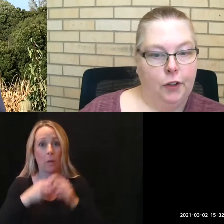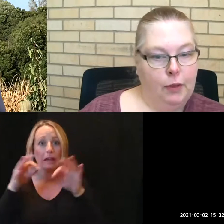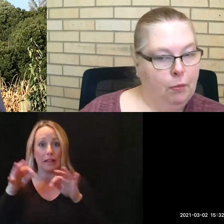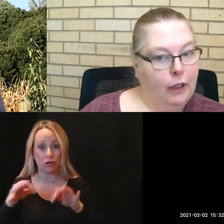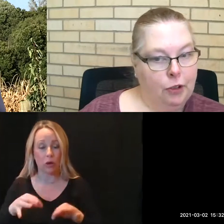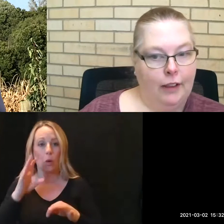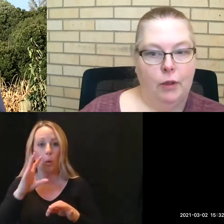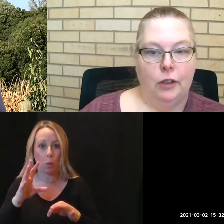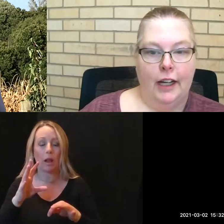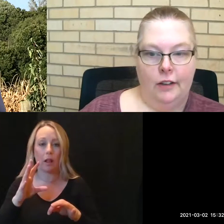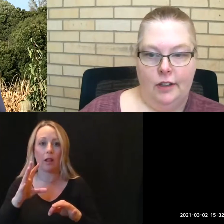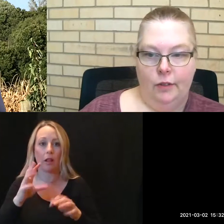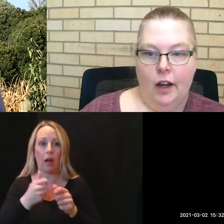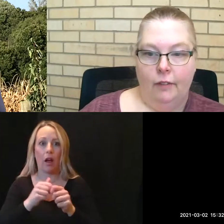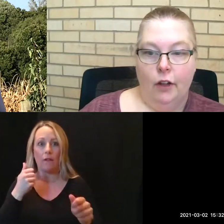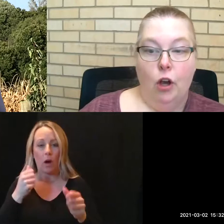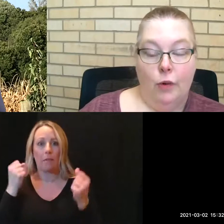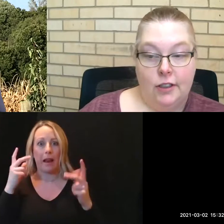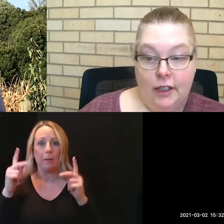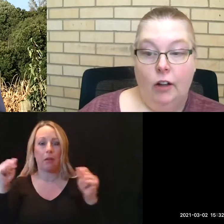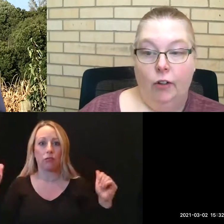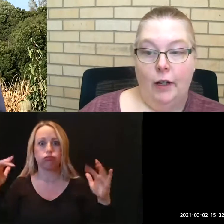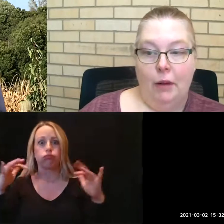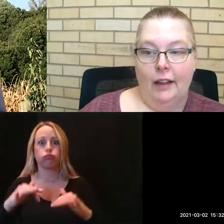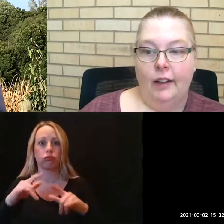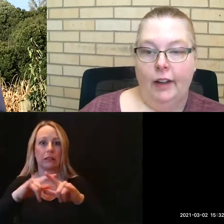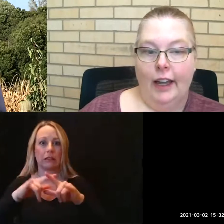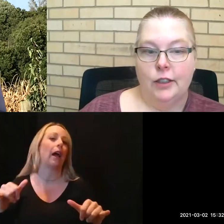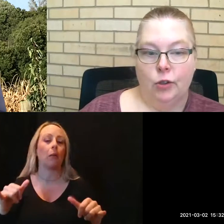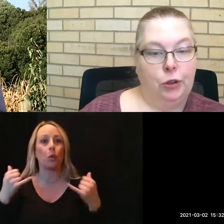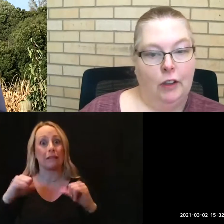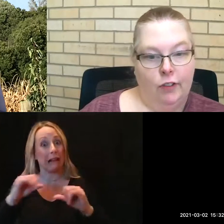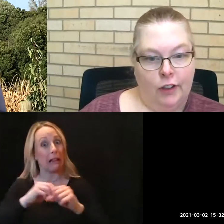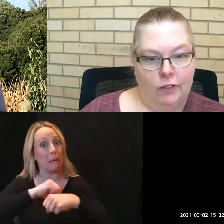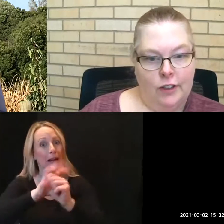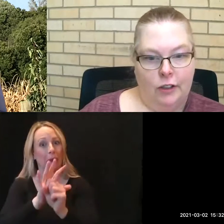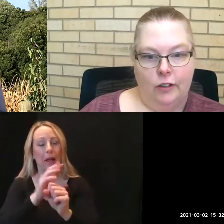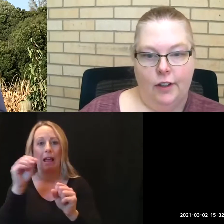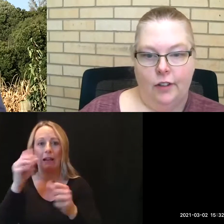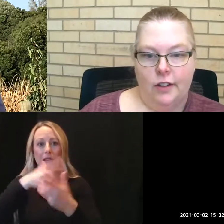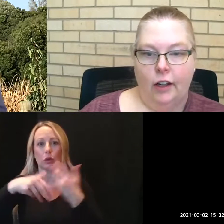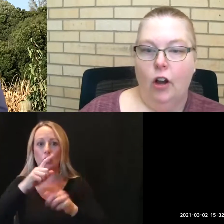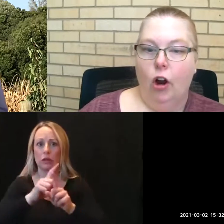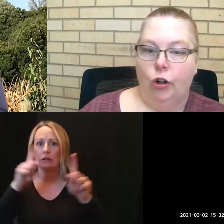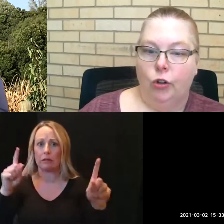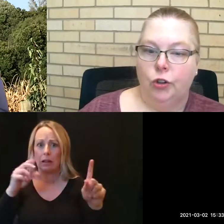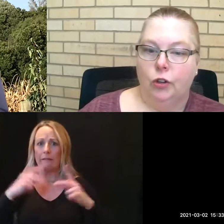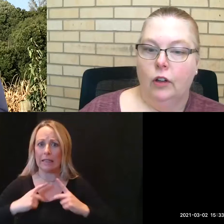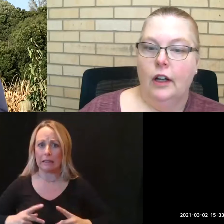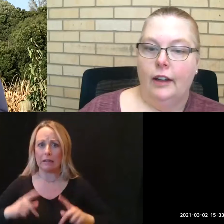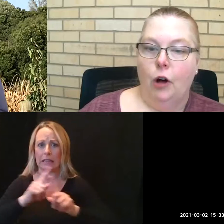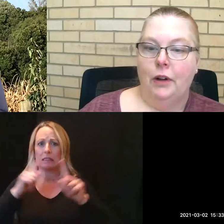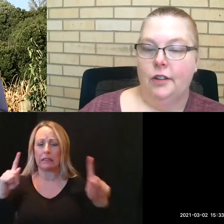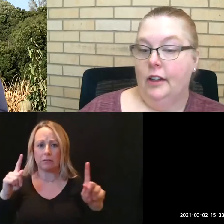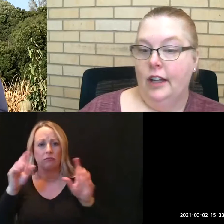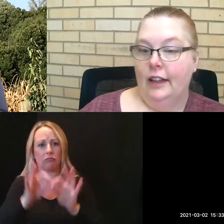avoid a crush of people entering the building at the same time. We still are in a pandemic, and social and physical distancing are